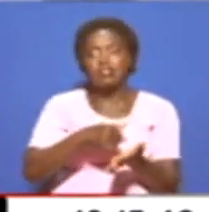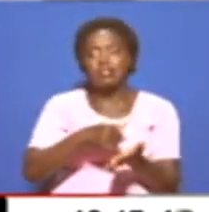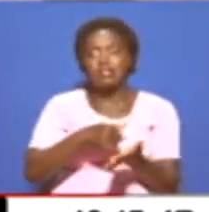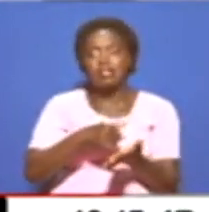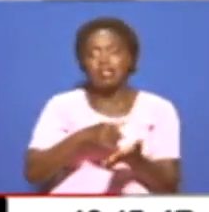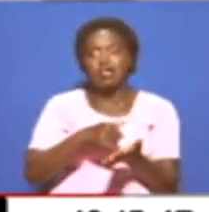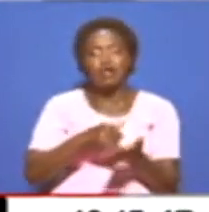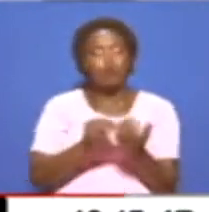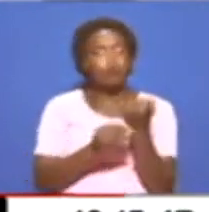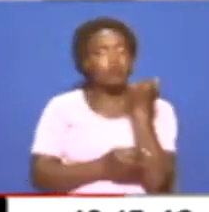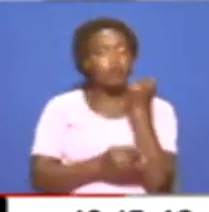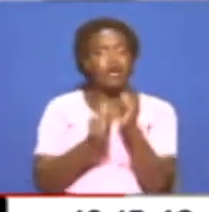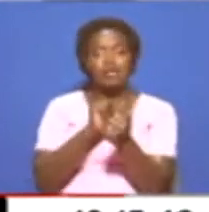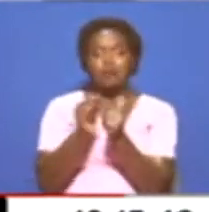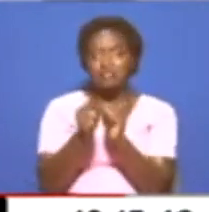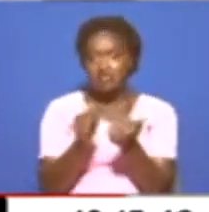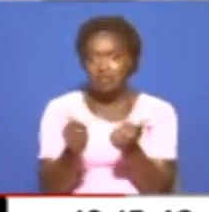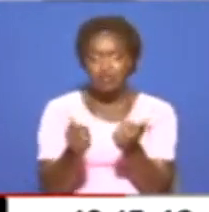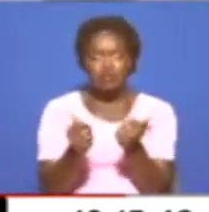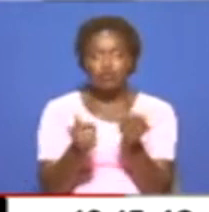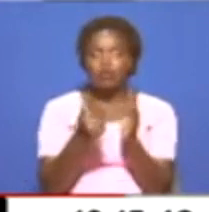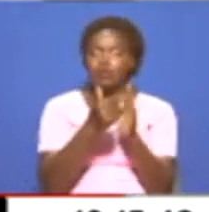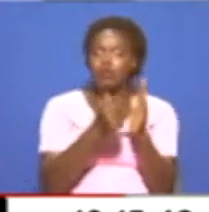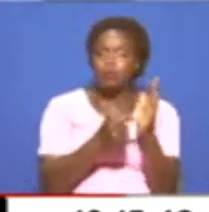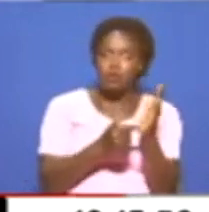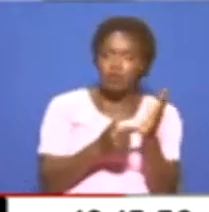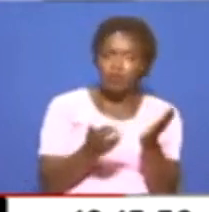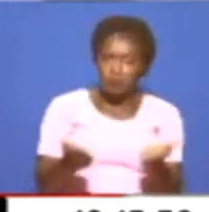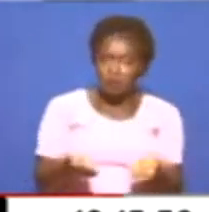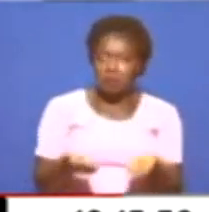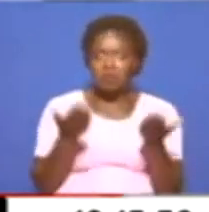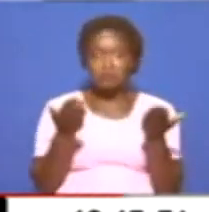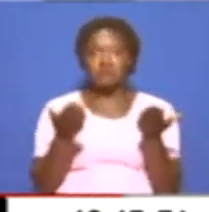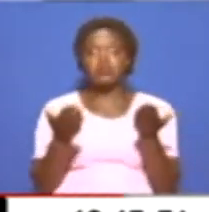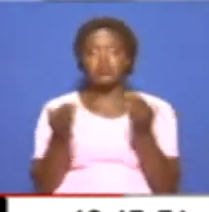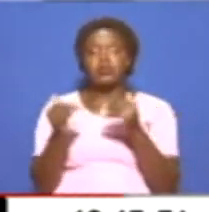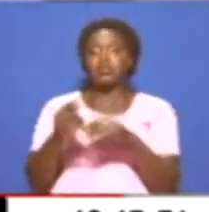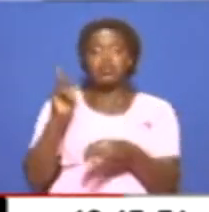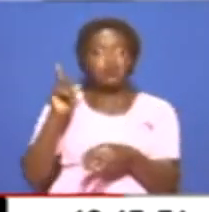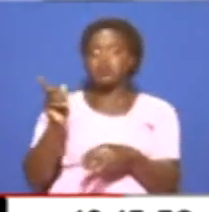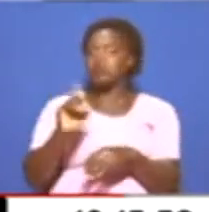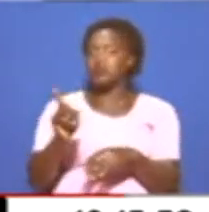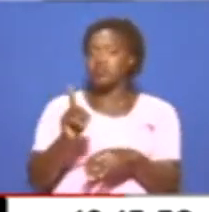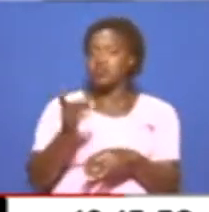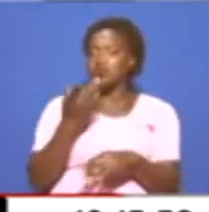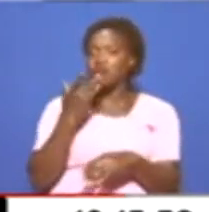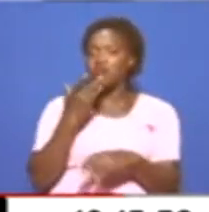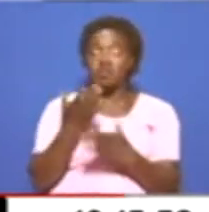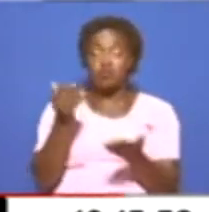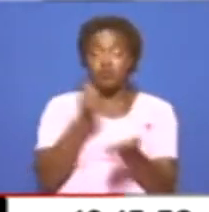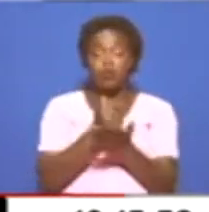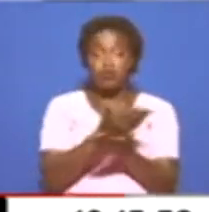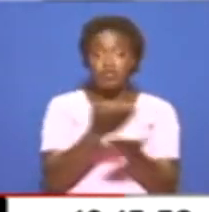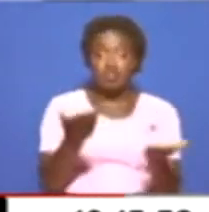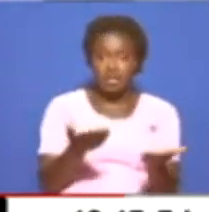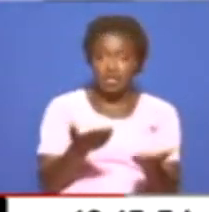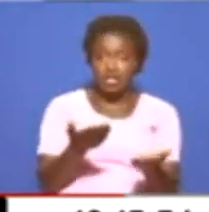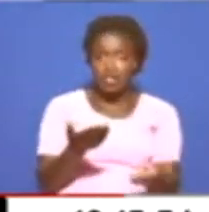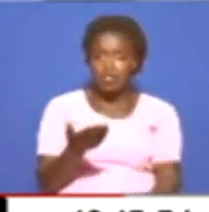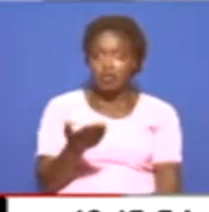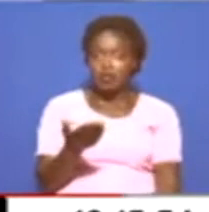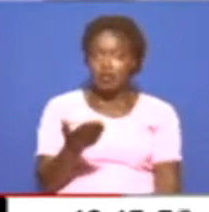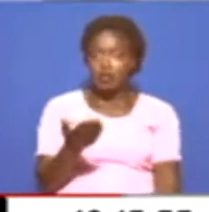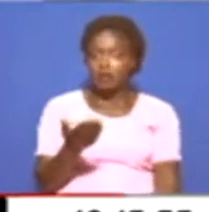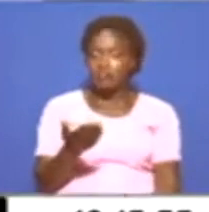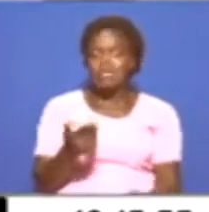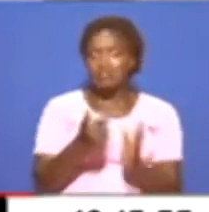maladministration, there are issues about irregular promotions, favoritism in that office. So that these issues